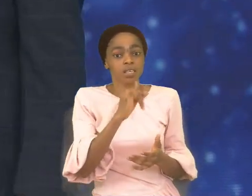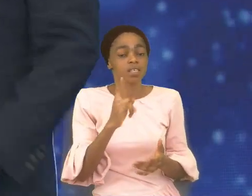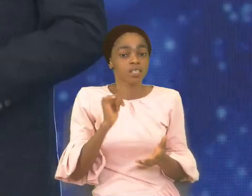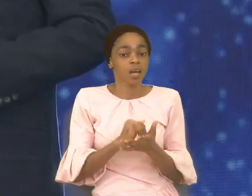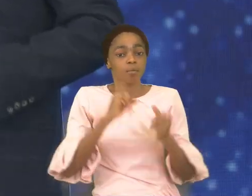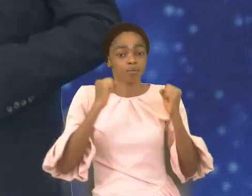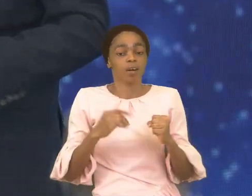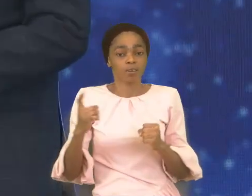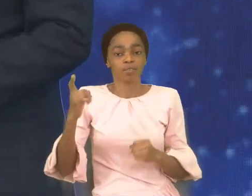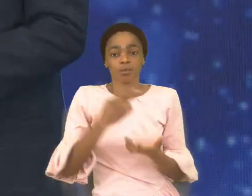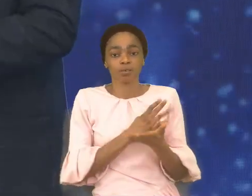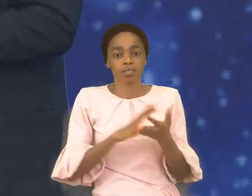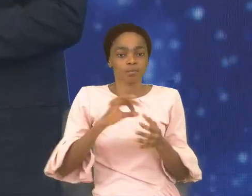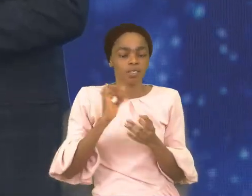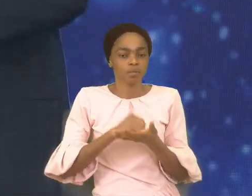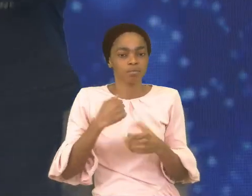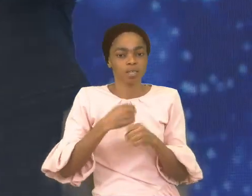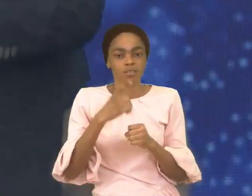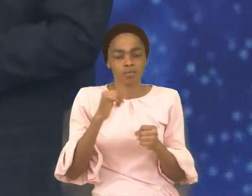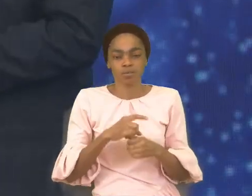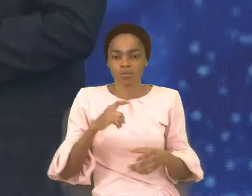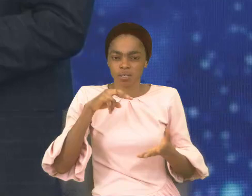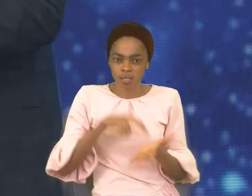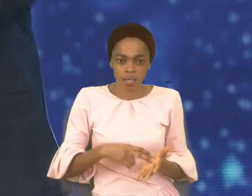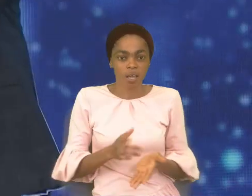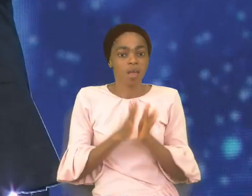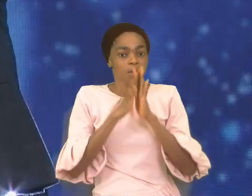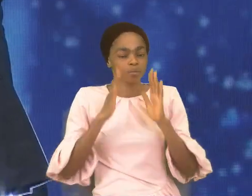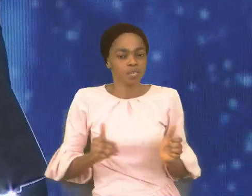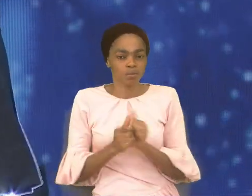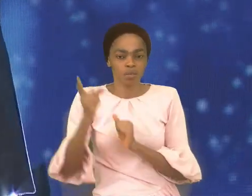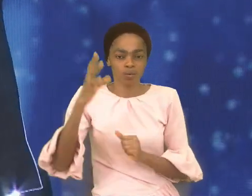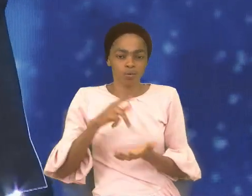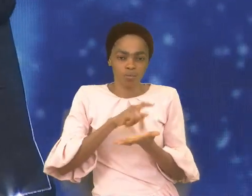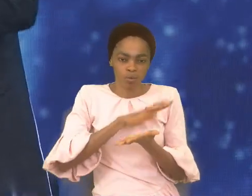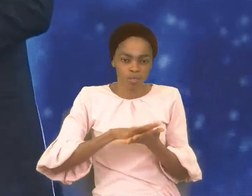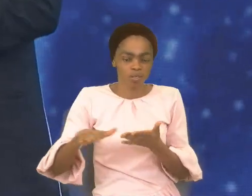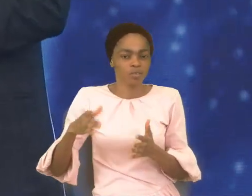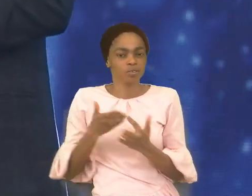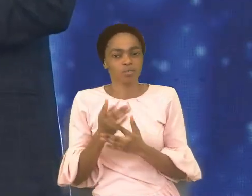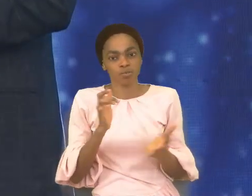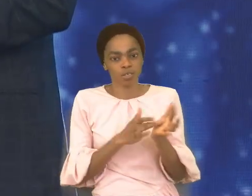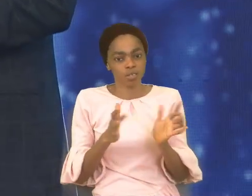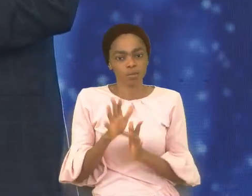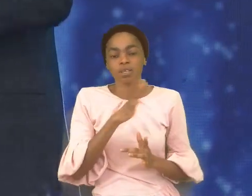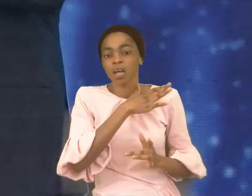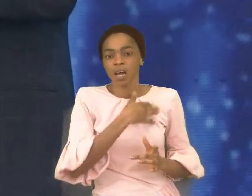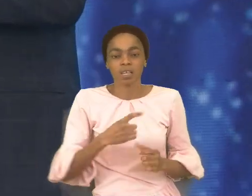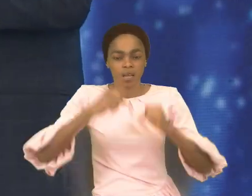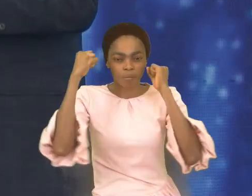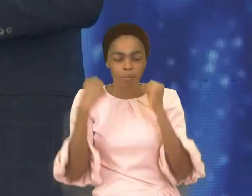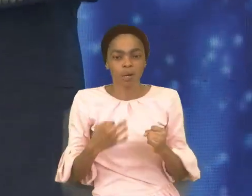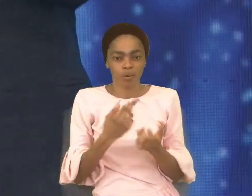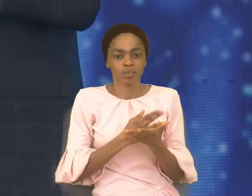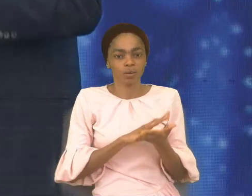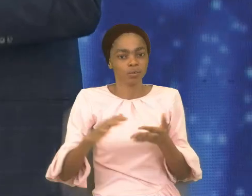and the power of the Holy Ghost. And we're told the triumph the pure will have